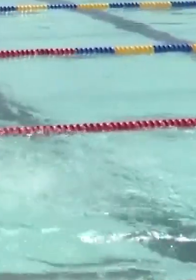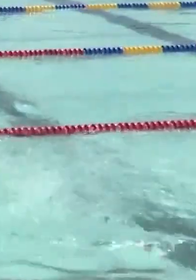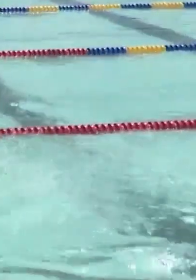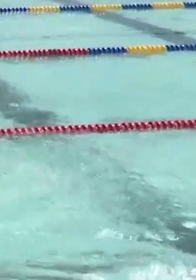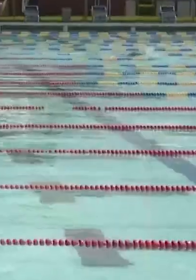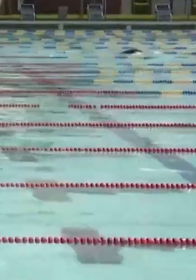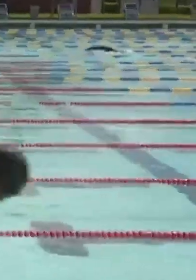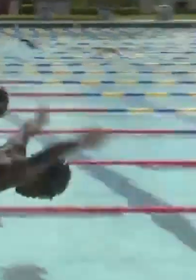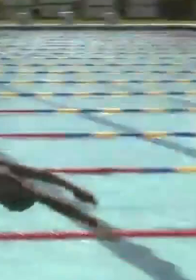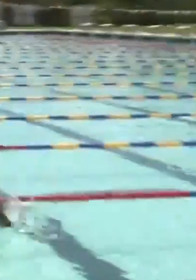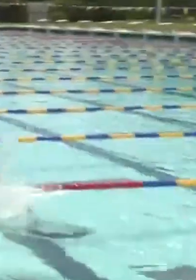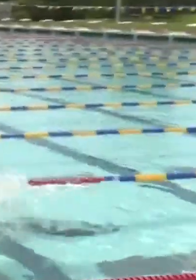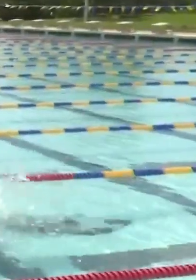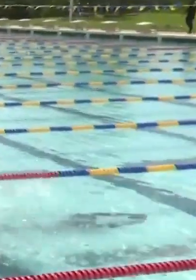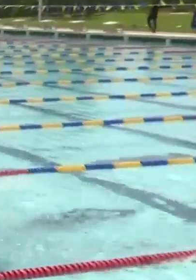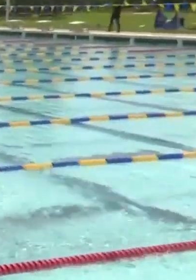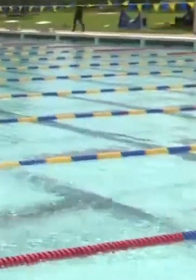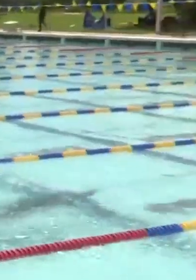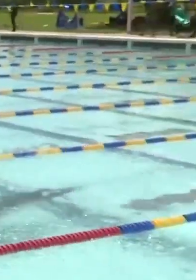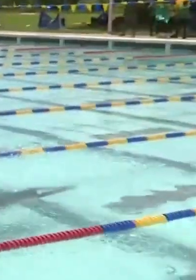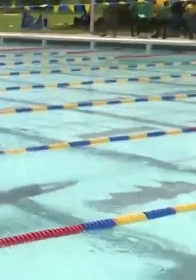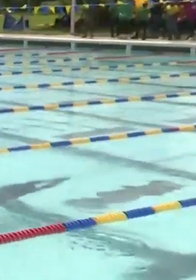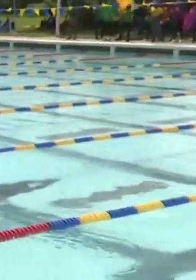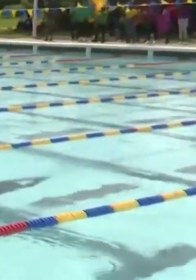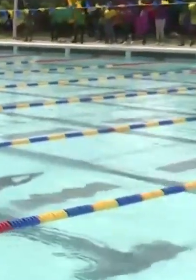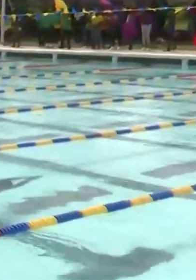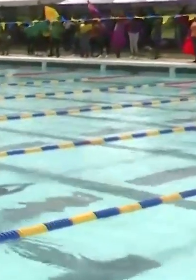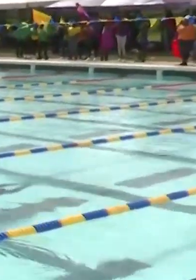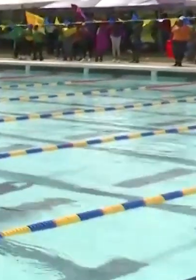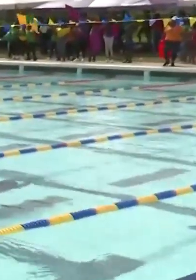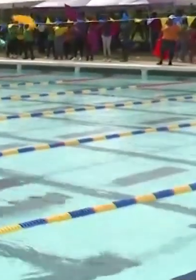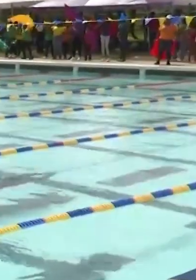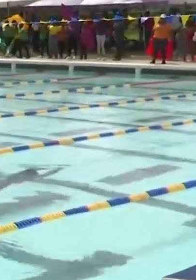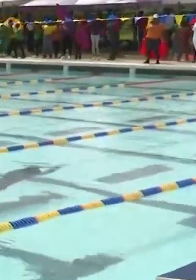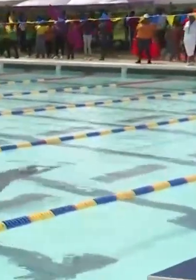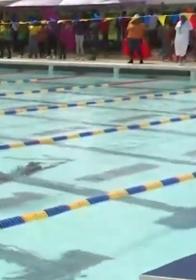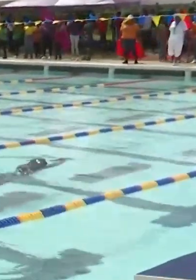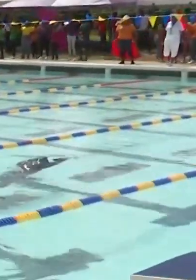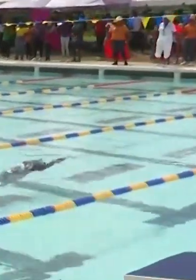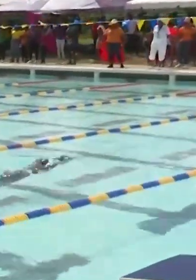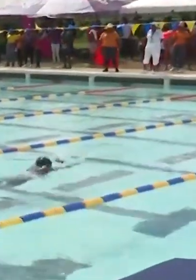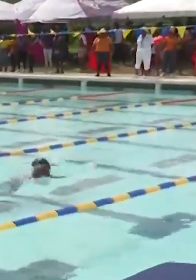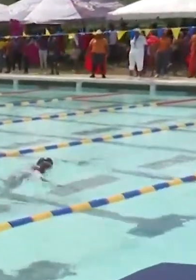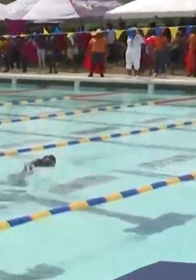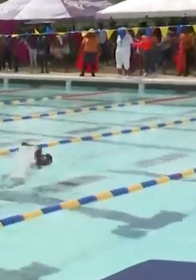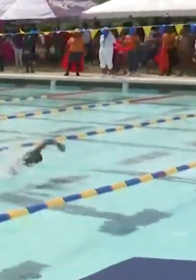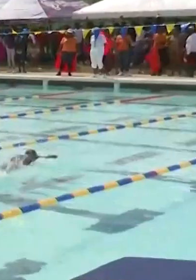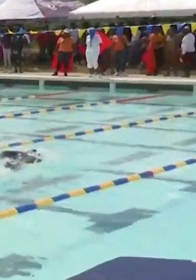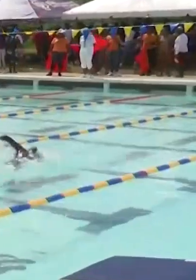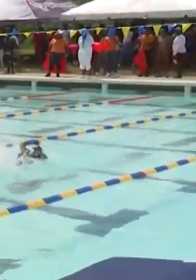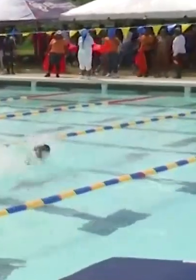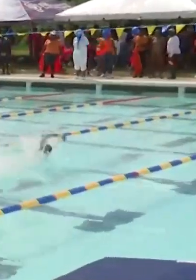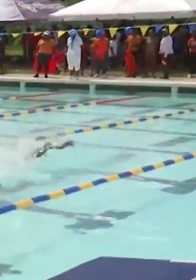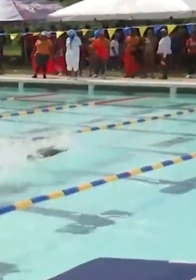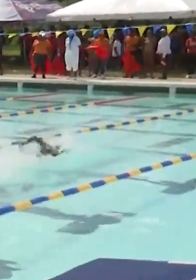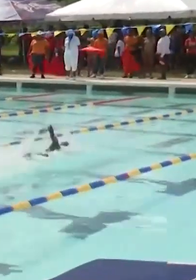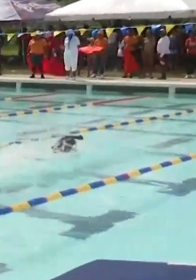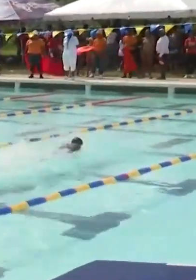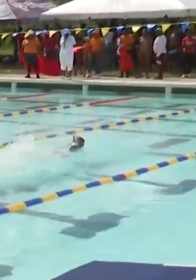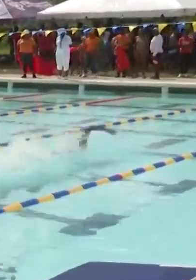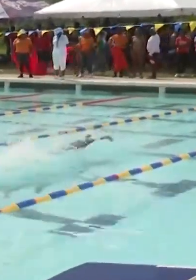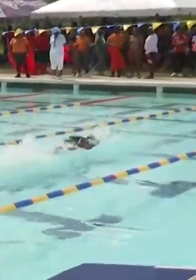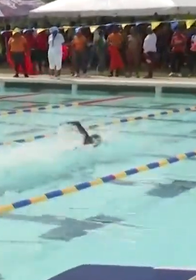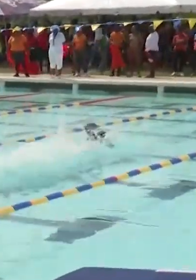15 and over 50-meter freestyle were up next. First section was a full field, and this race perhaps was one of the most